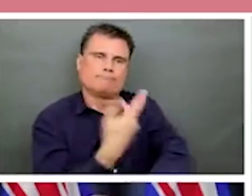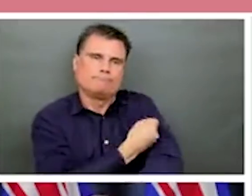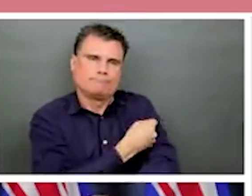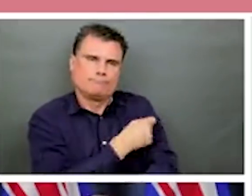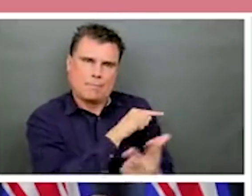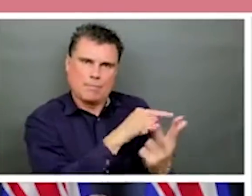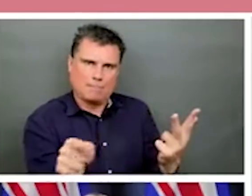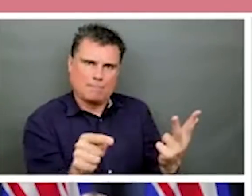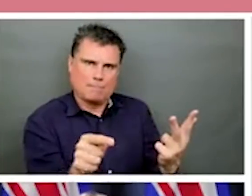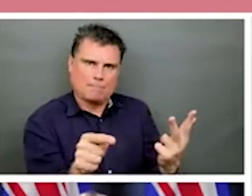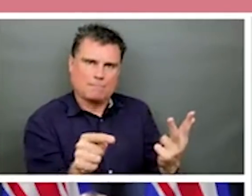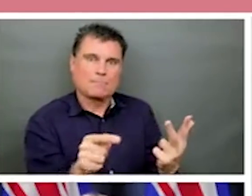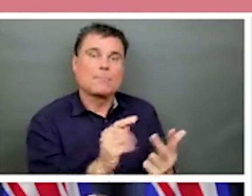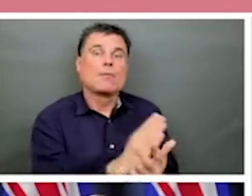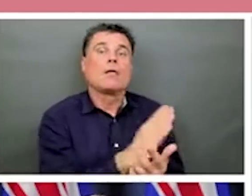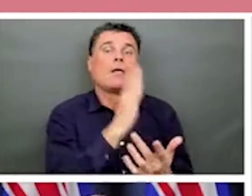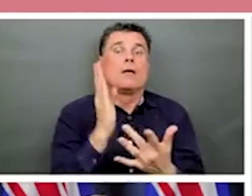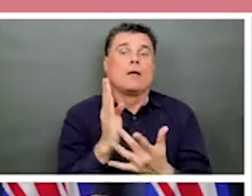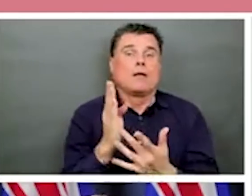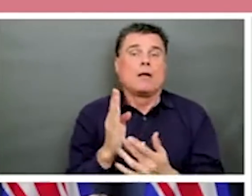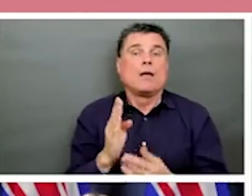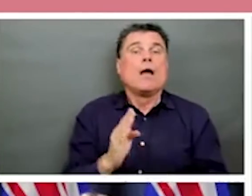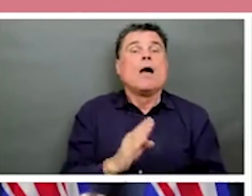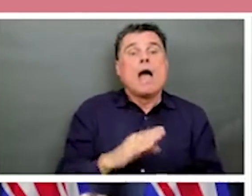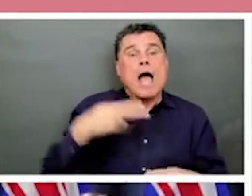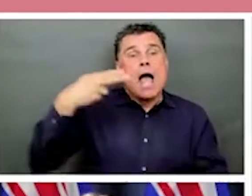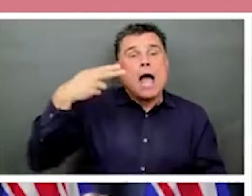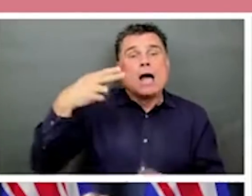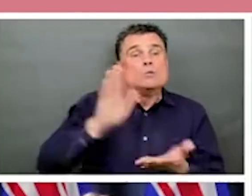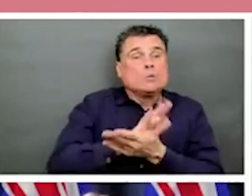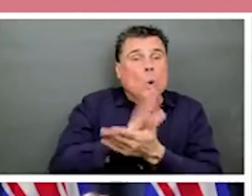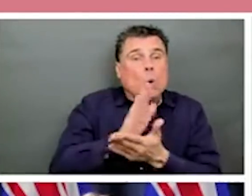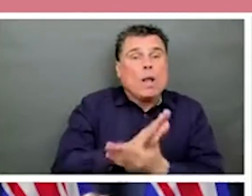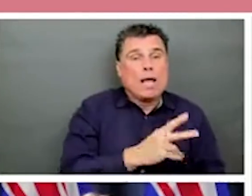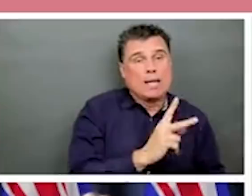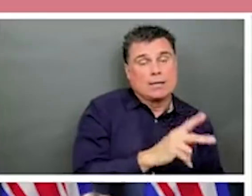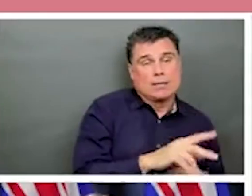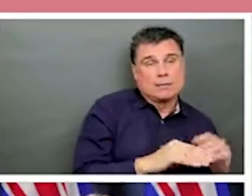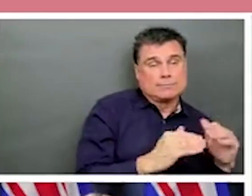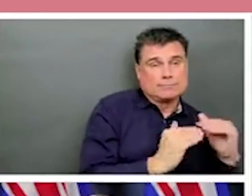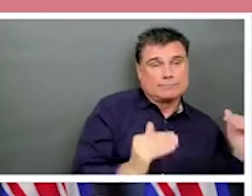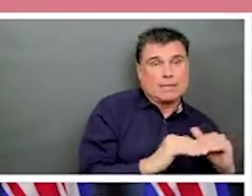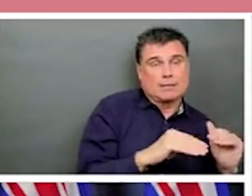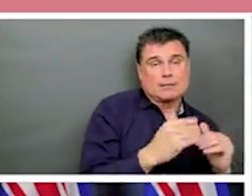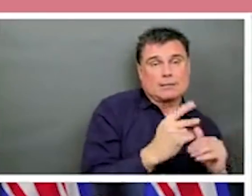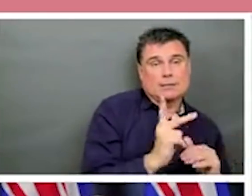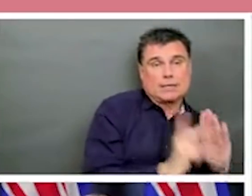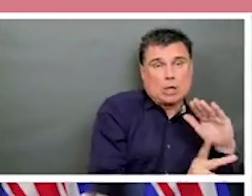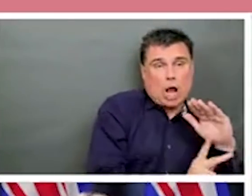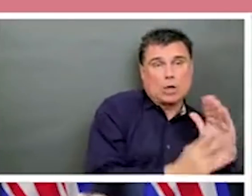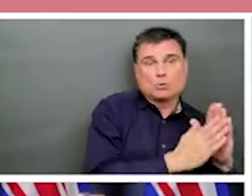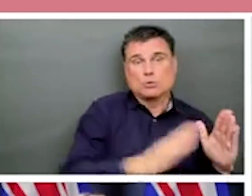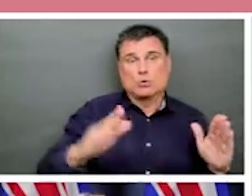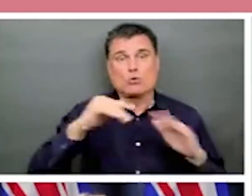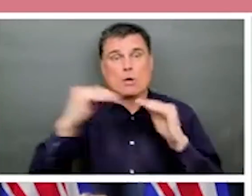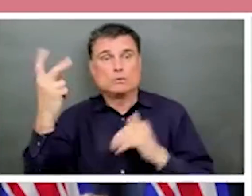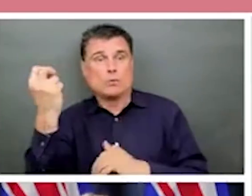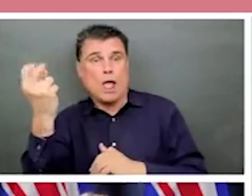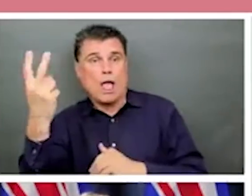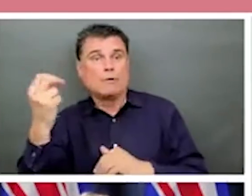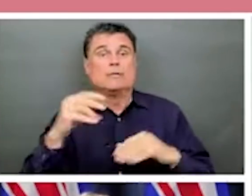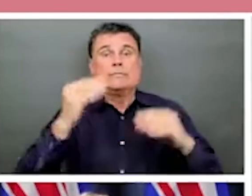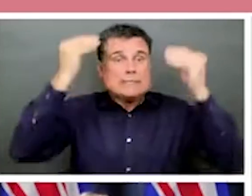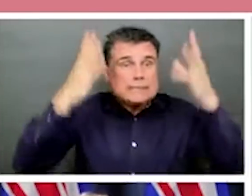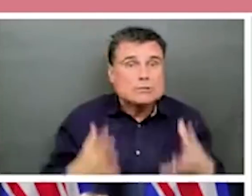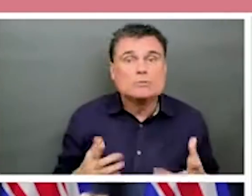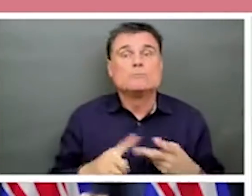K-12 education staff and childcare staff in both licensed and family child daycares across the province, as we know how